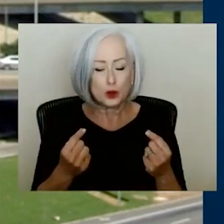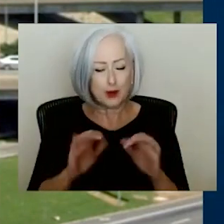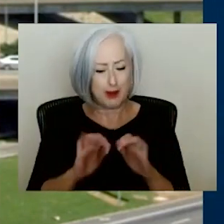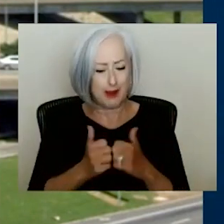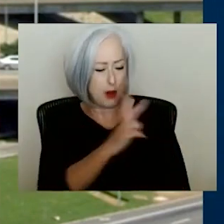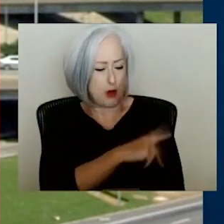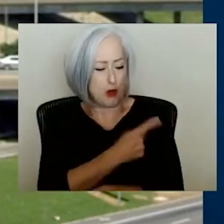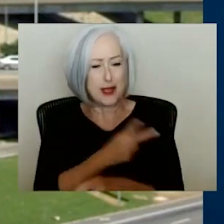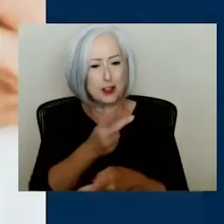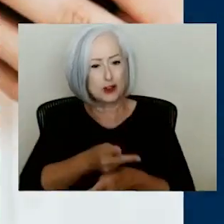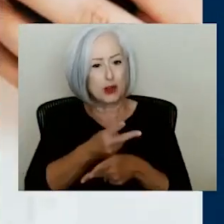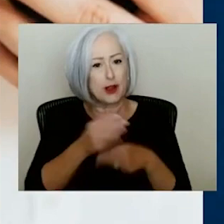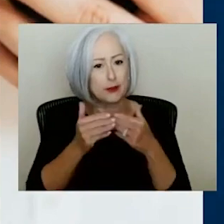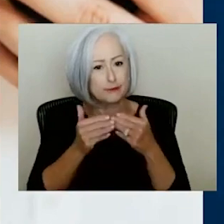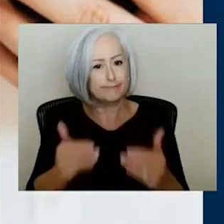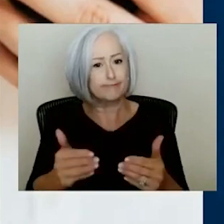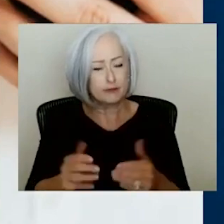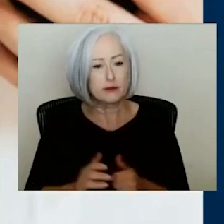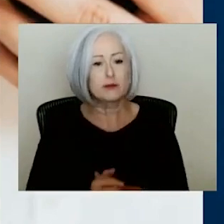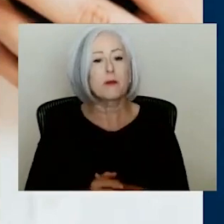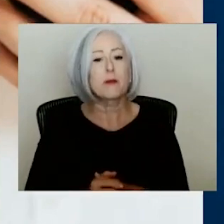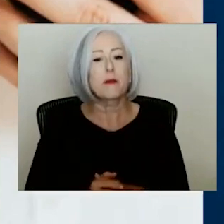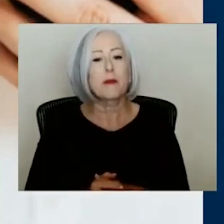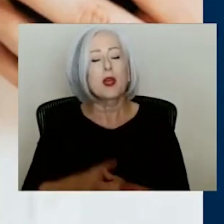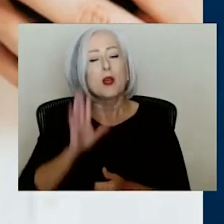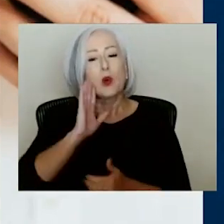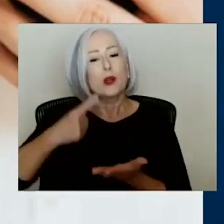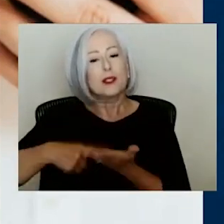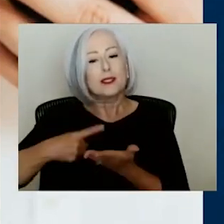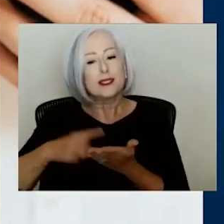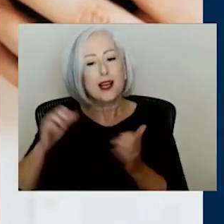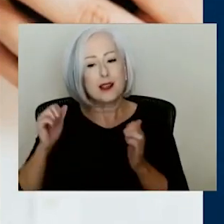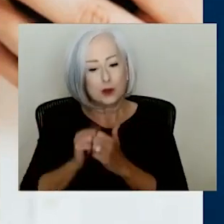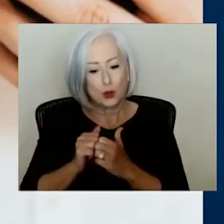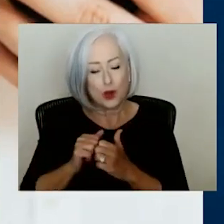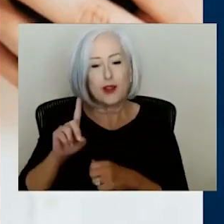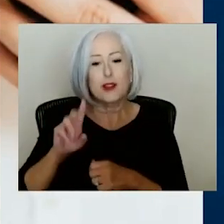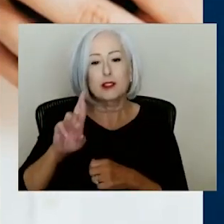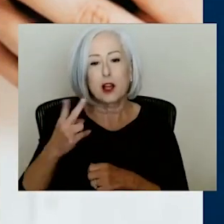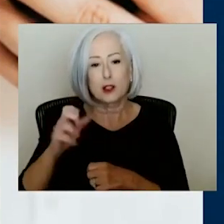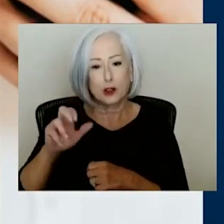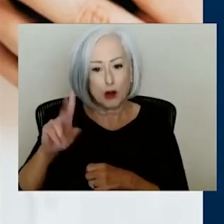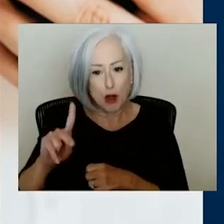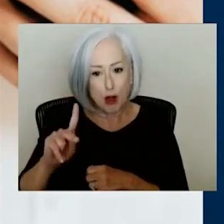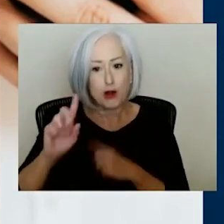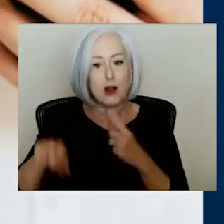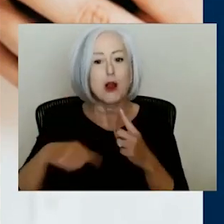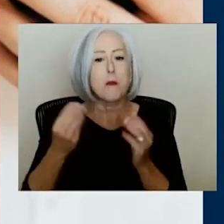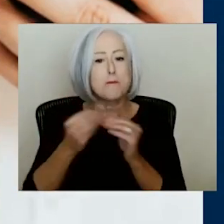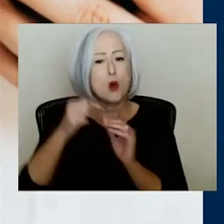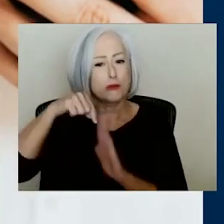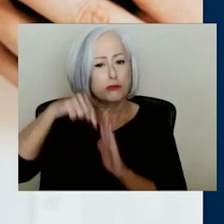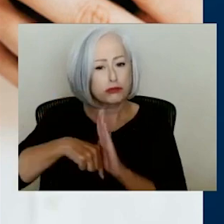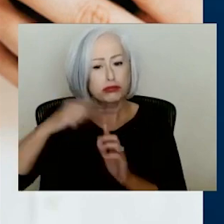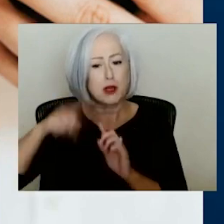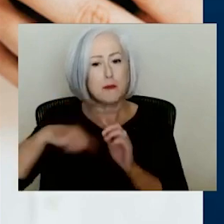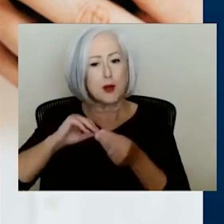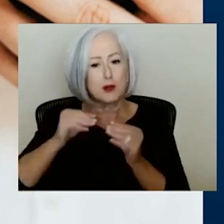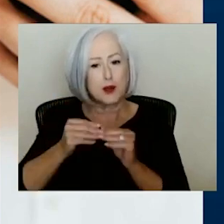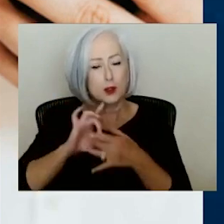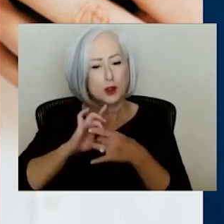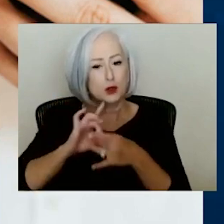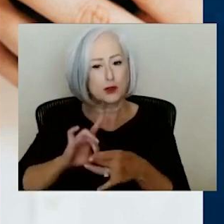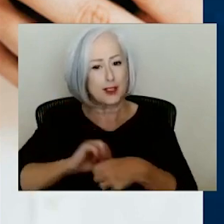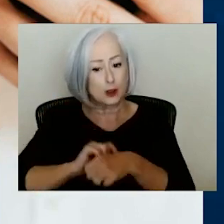numbers, and we're going to drill down into some of the COVID numbers today because there is a story to be told. So make sure to get your questions sent in to